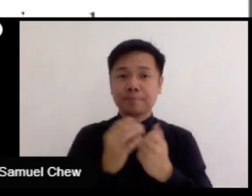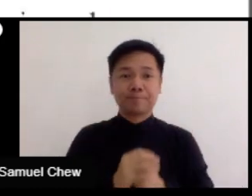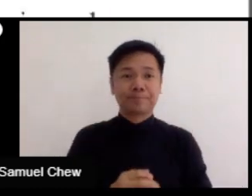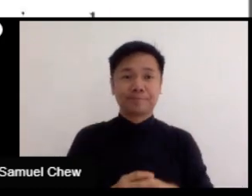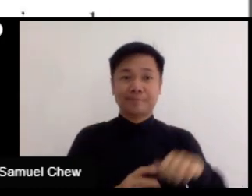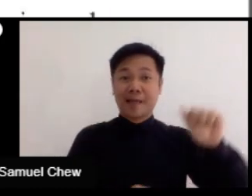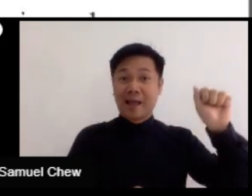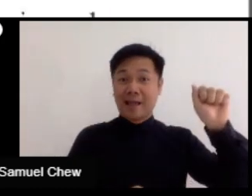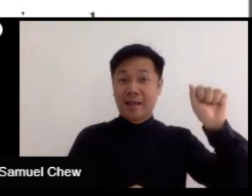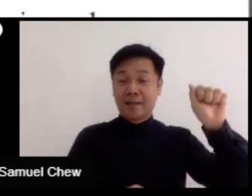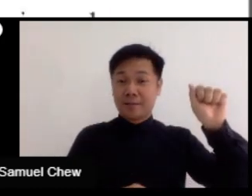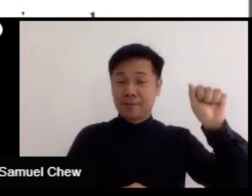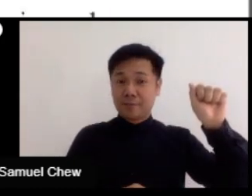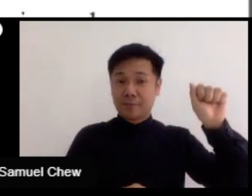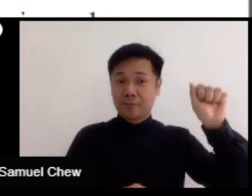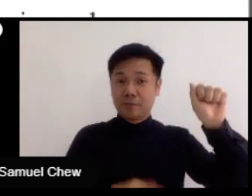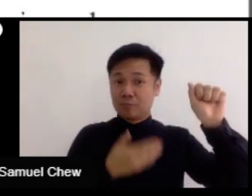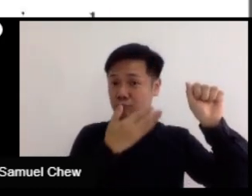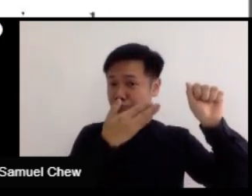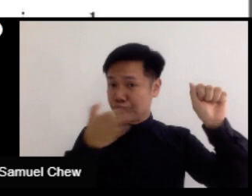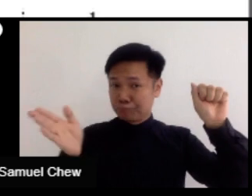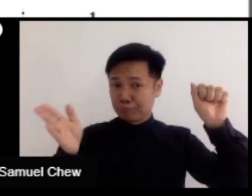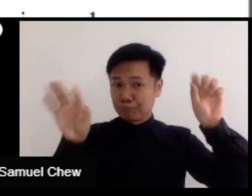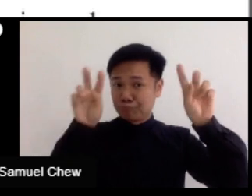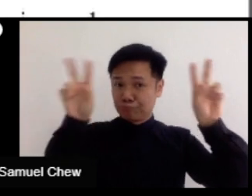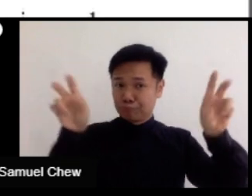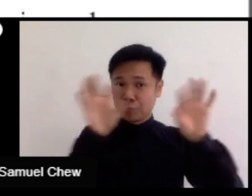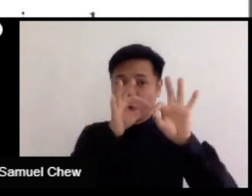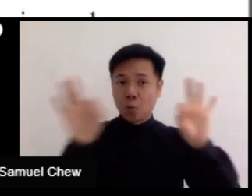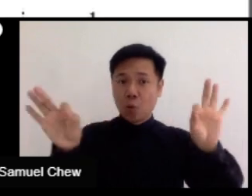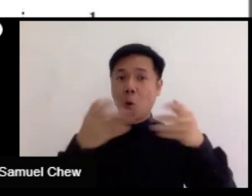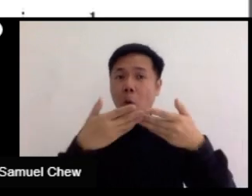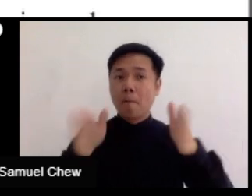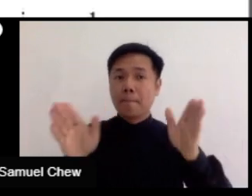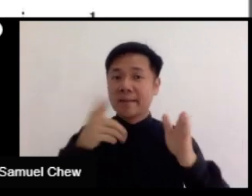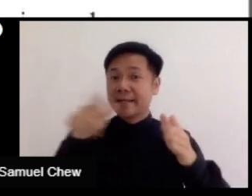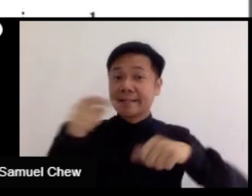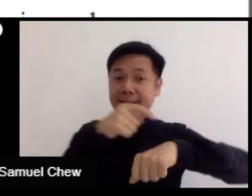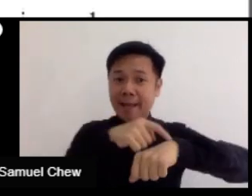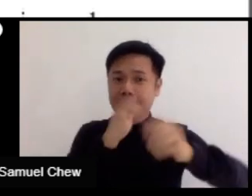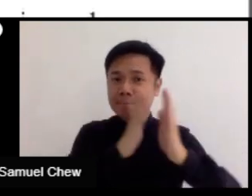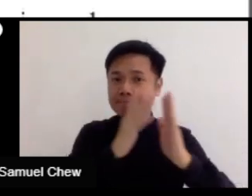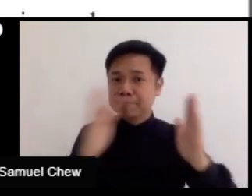A, opening, duration and organization of the session.